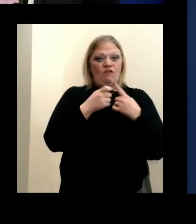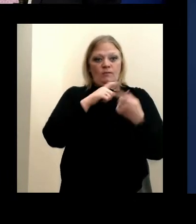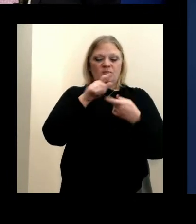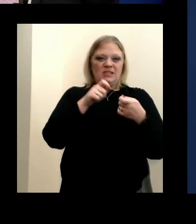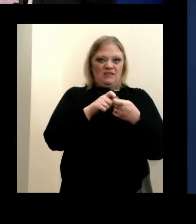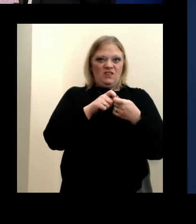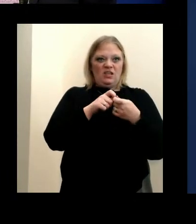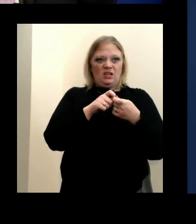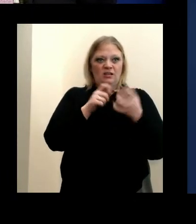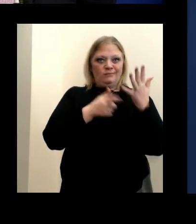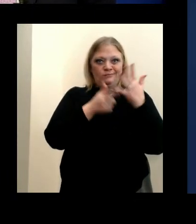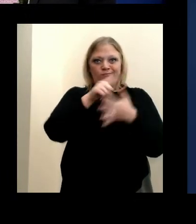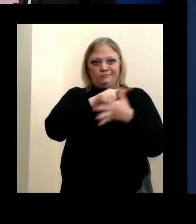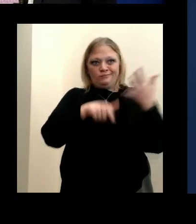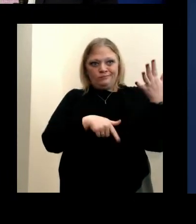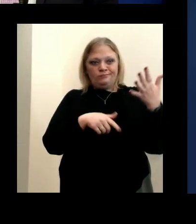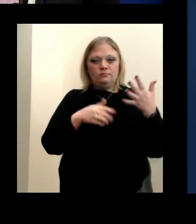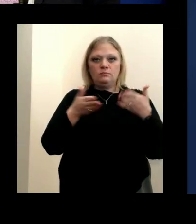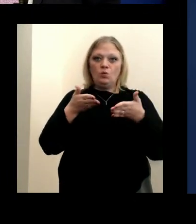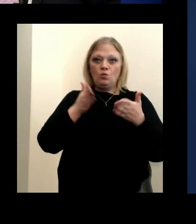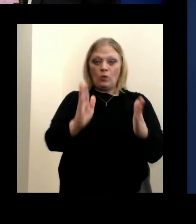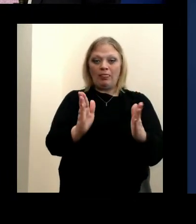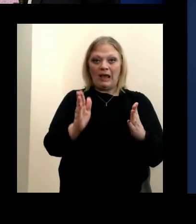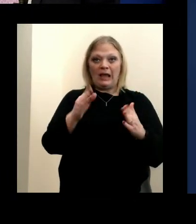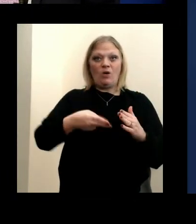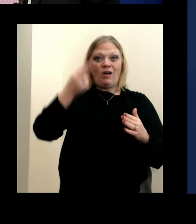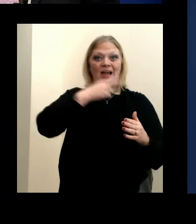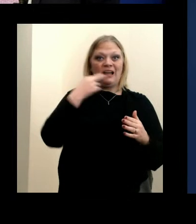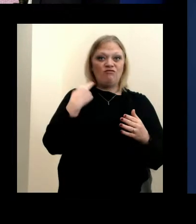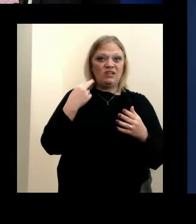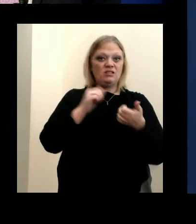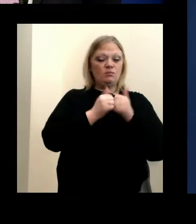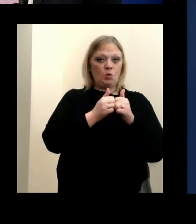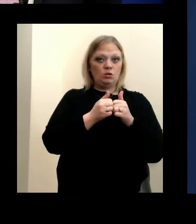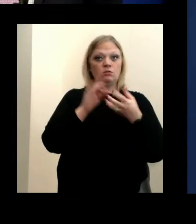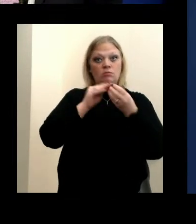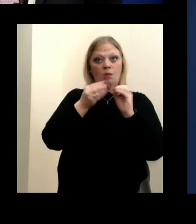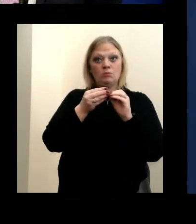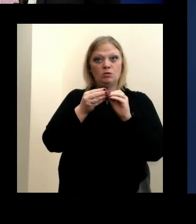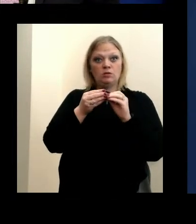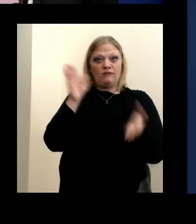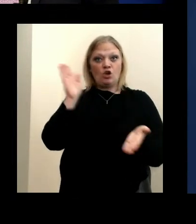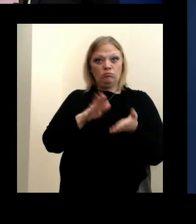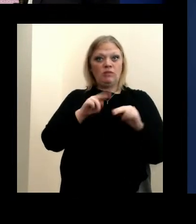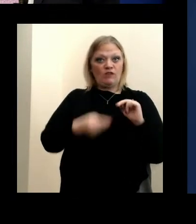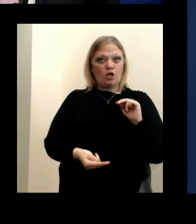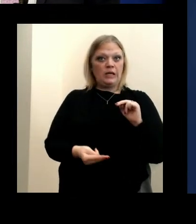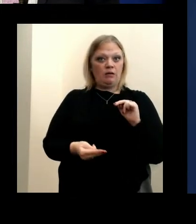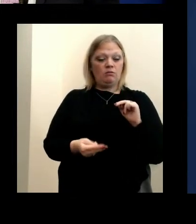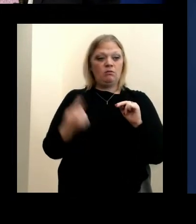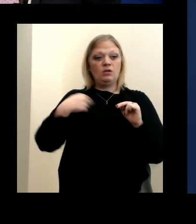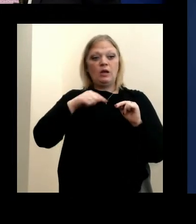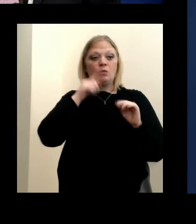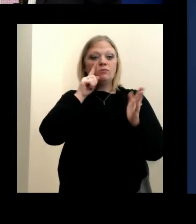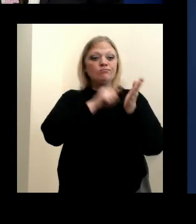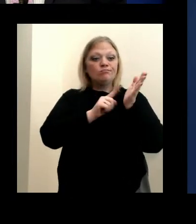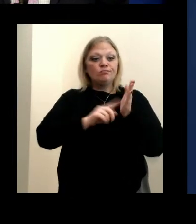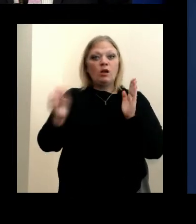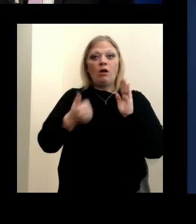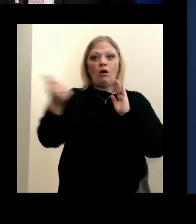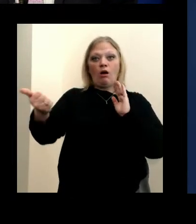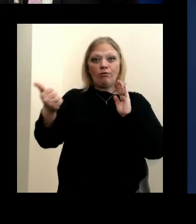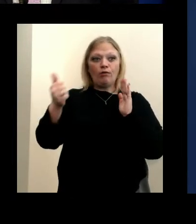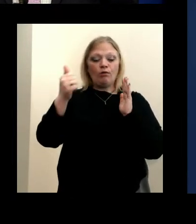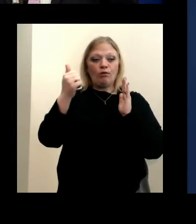to allow these higher risk sports. Our numbers have gone down. We are looking at other metrics that the governor's asked us to take a look